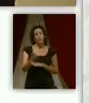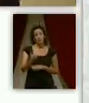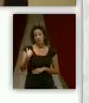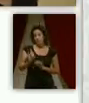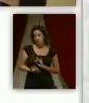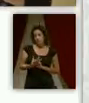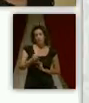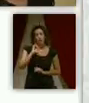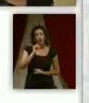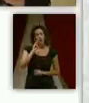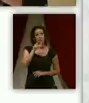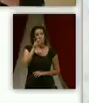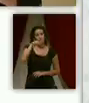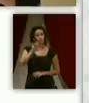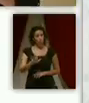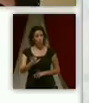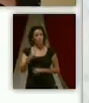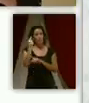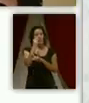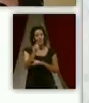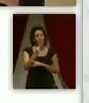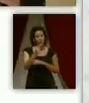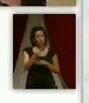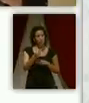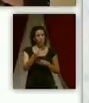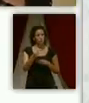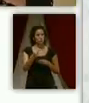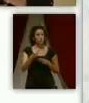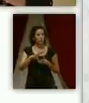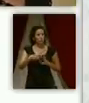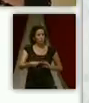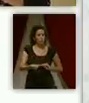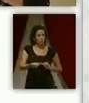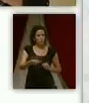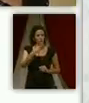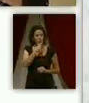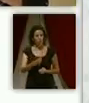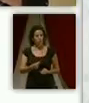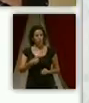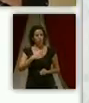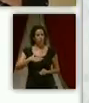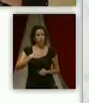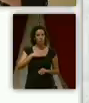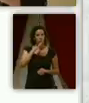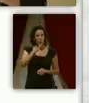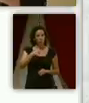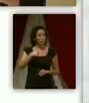When they launched the iPhone, this is very ergonomic because it allows you